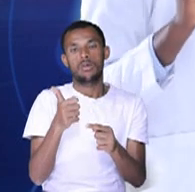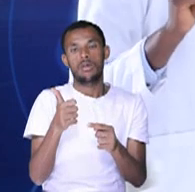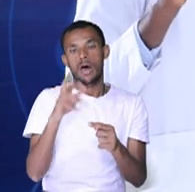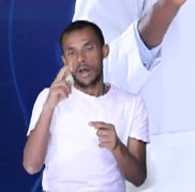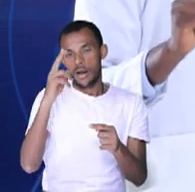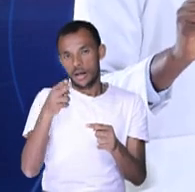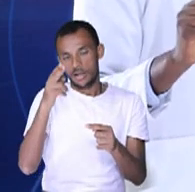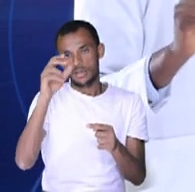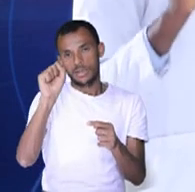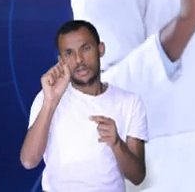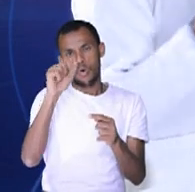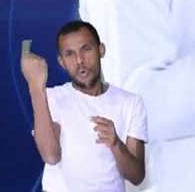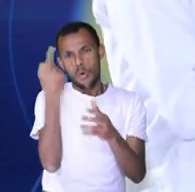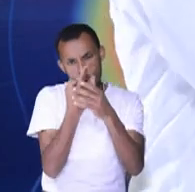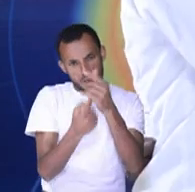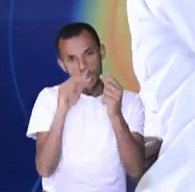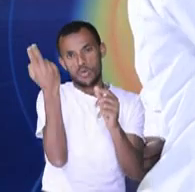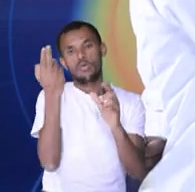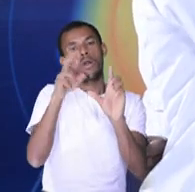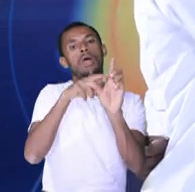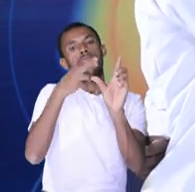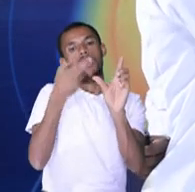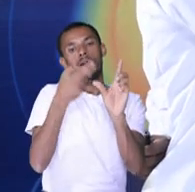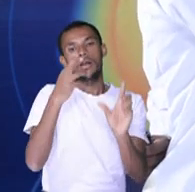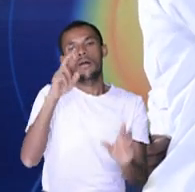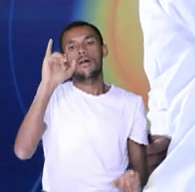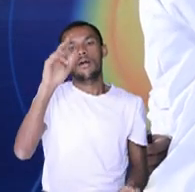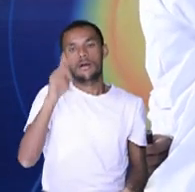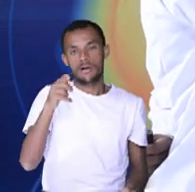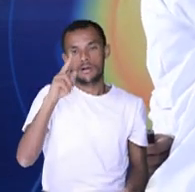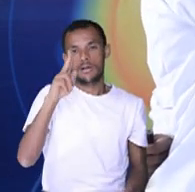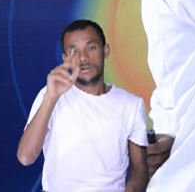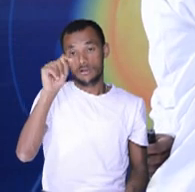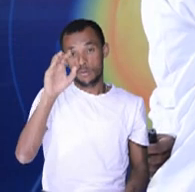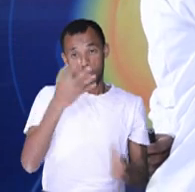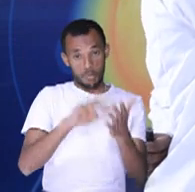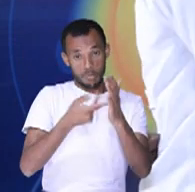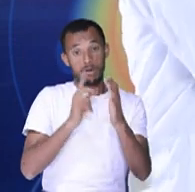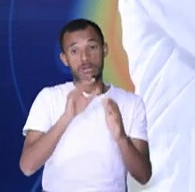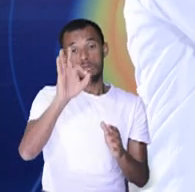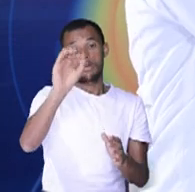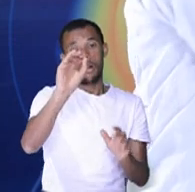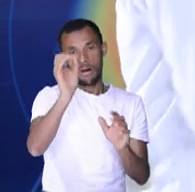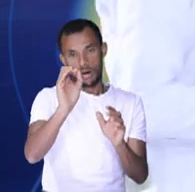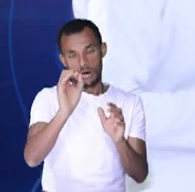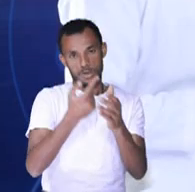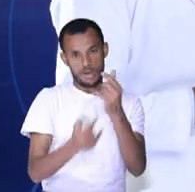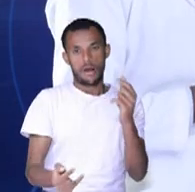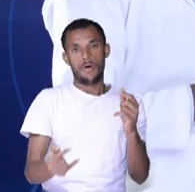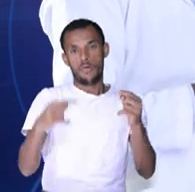only used to prove for right angle triangles only. But the above works for